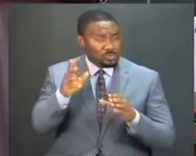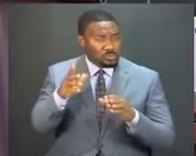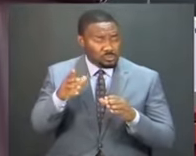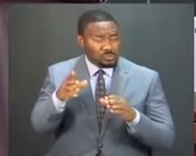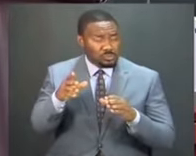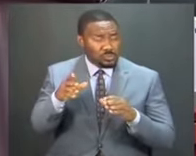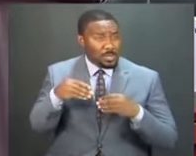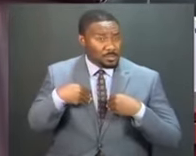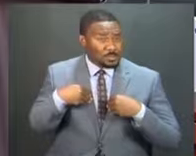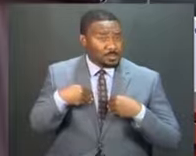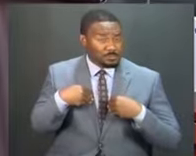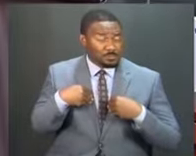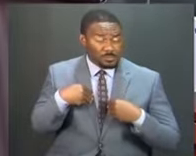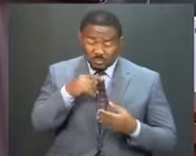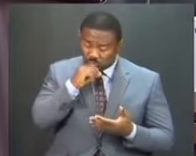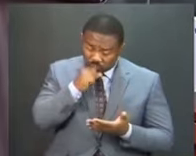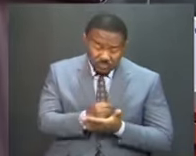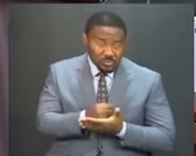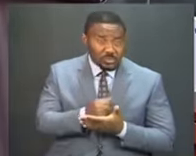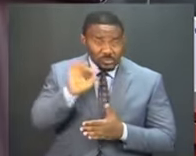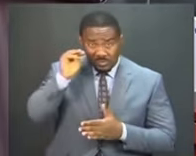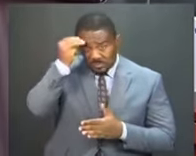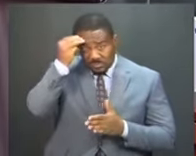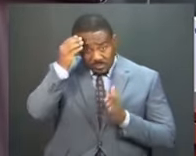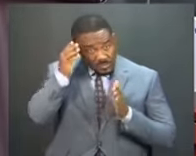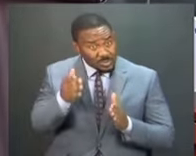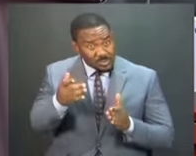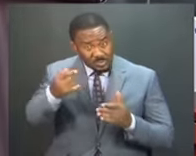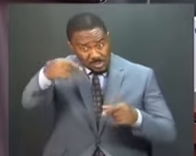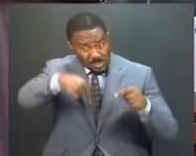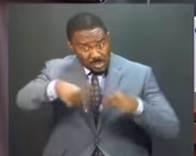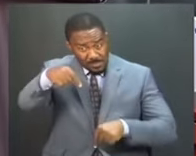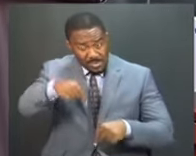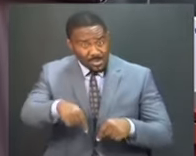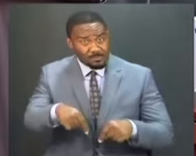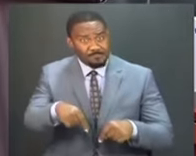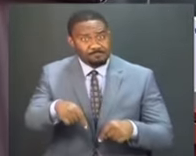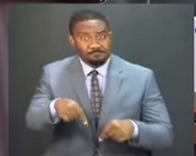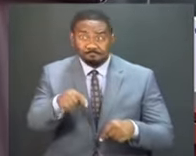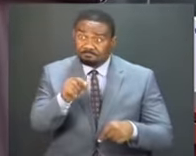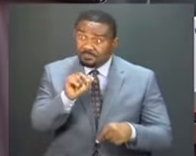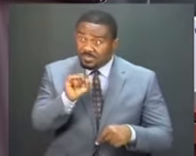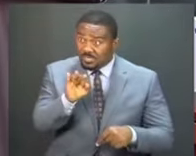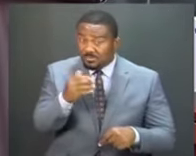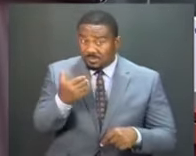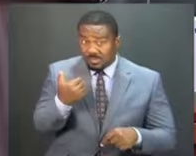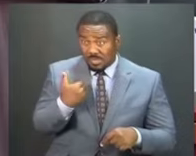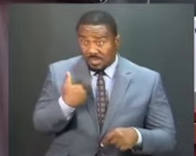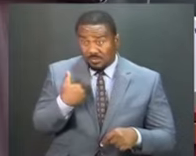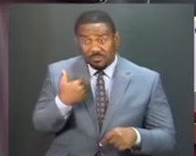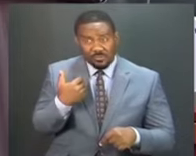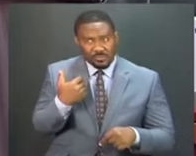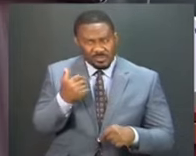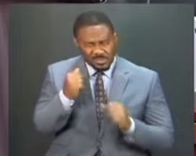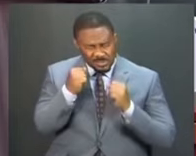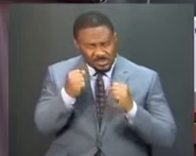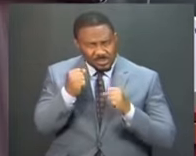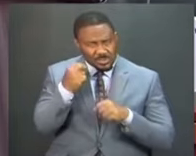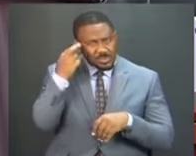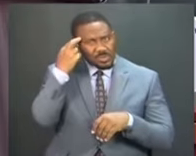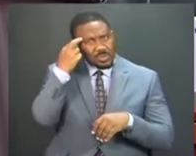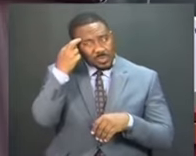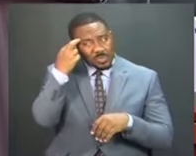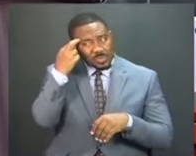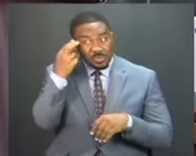sure that ministers attend as scheduled, and if there's a very good reason why we should reschedule,